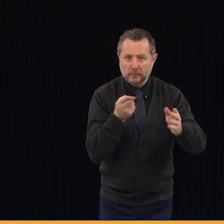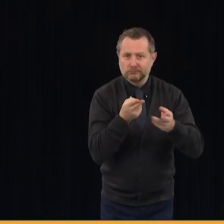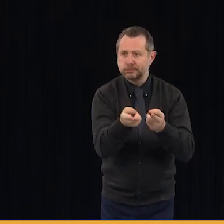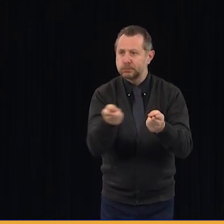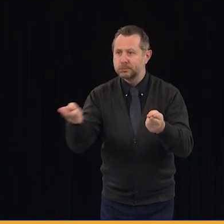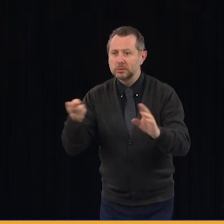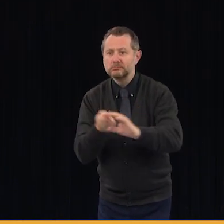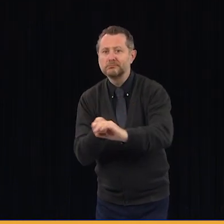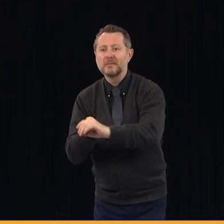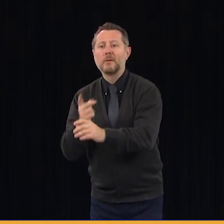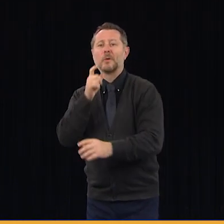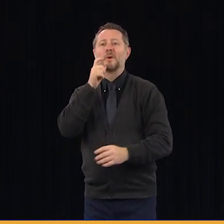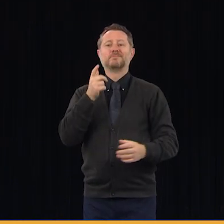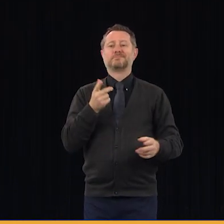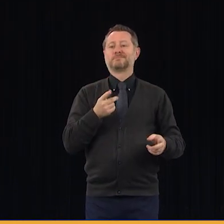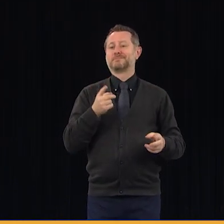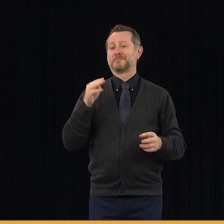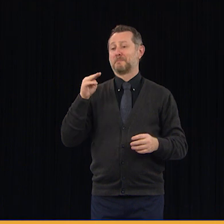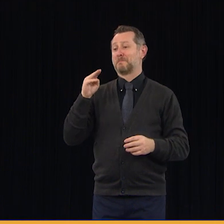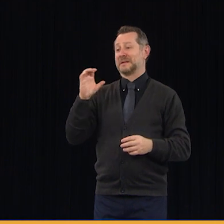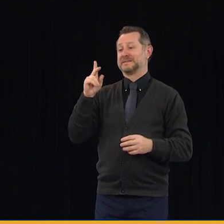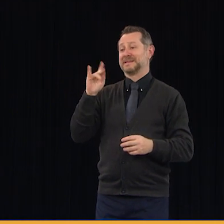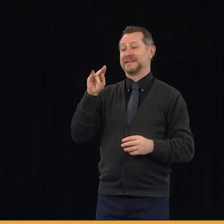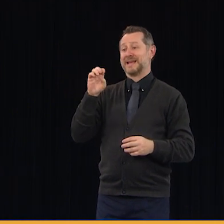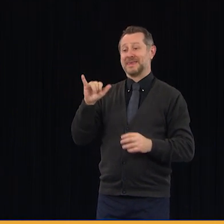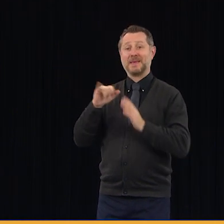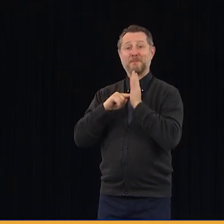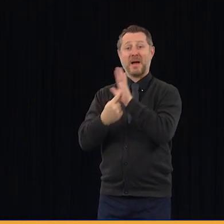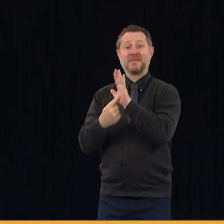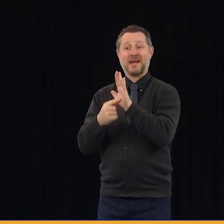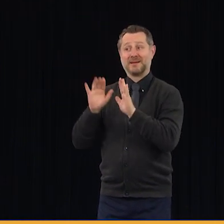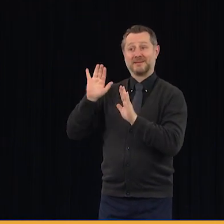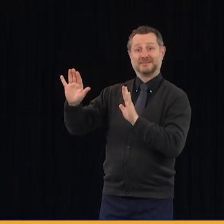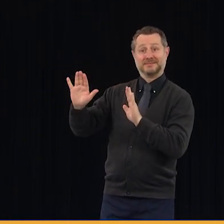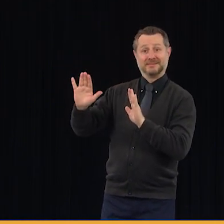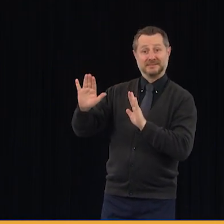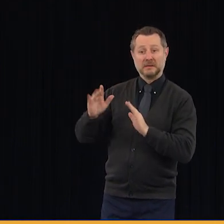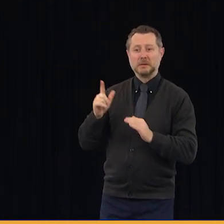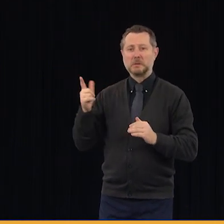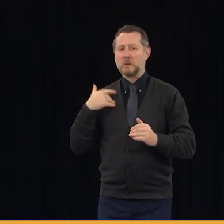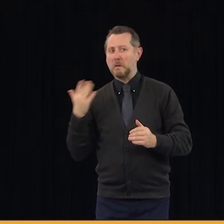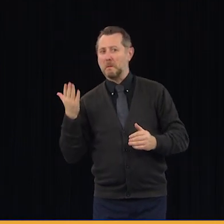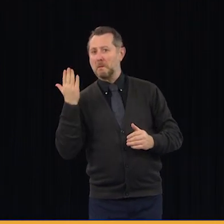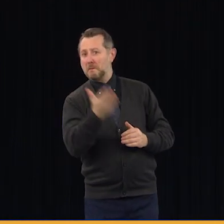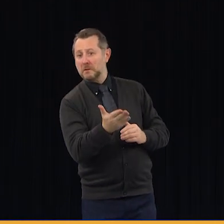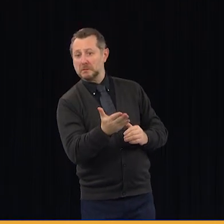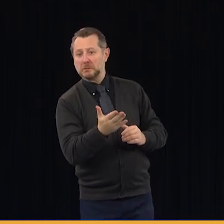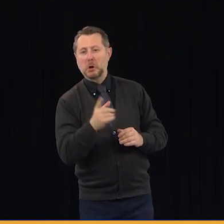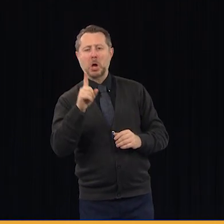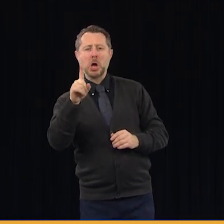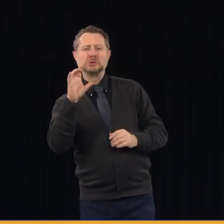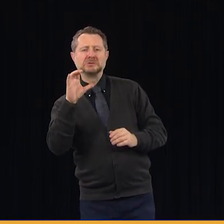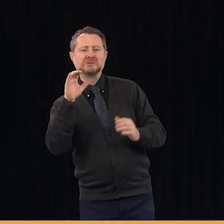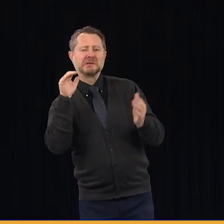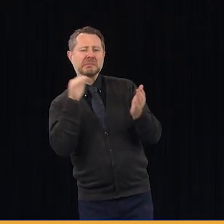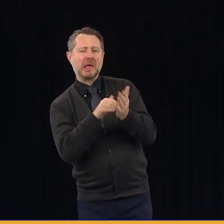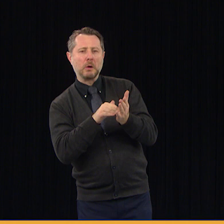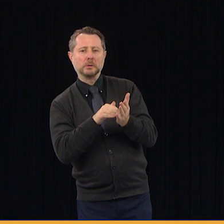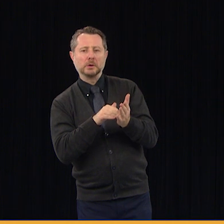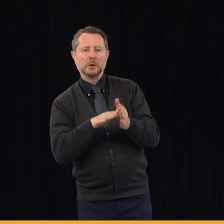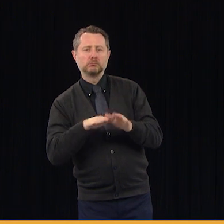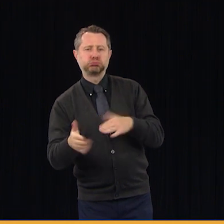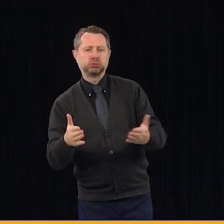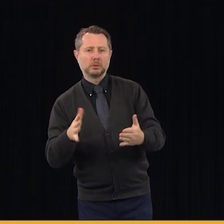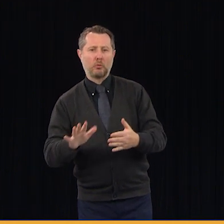110,000 people could be hospitalized statewide. We had a second scenario